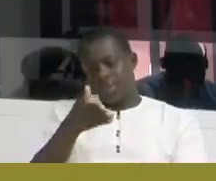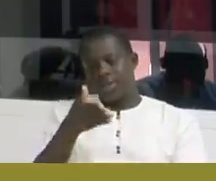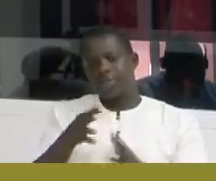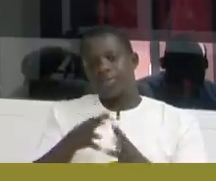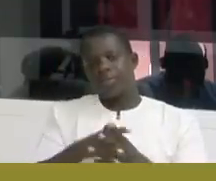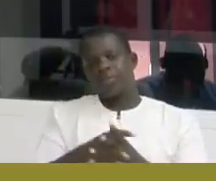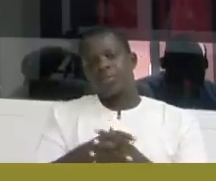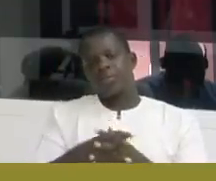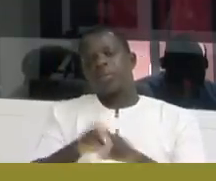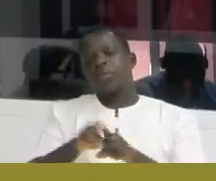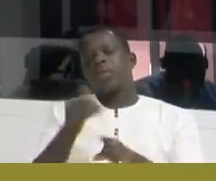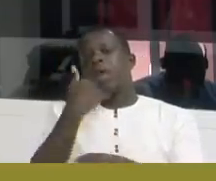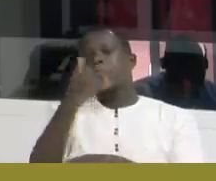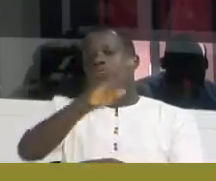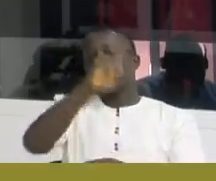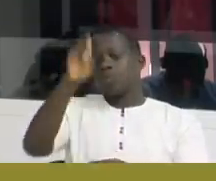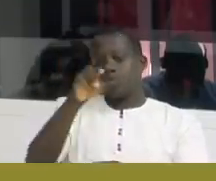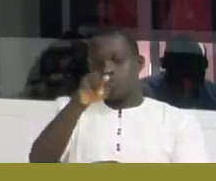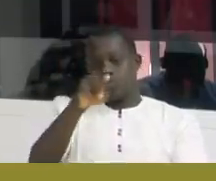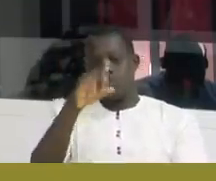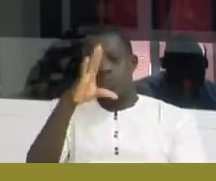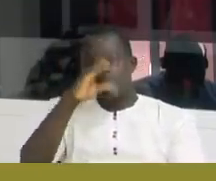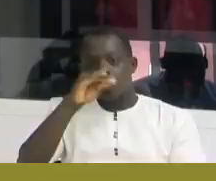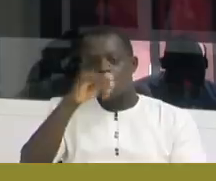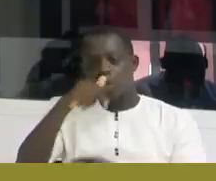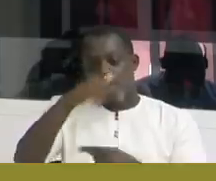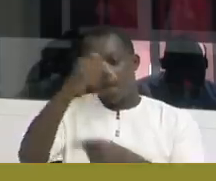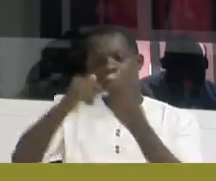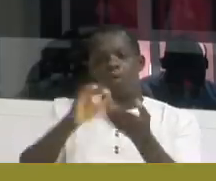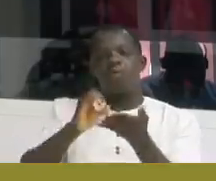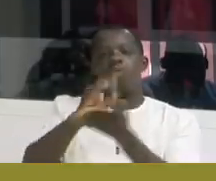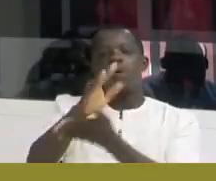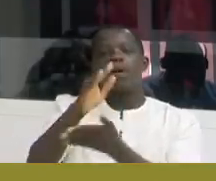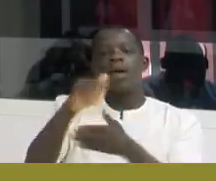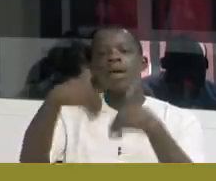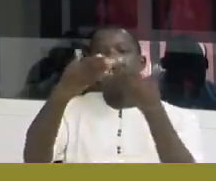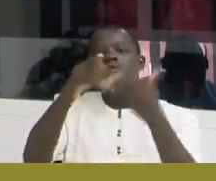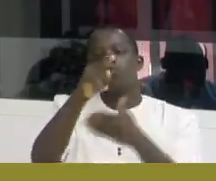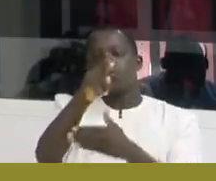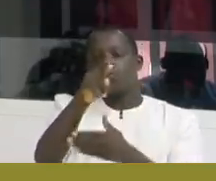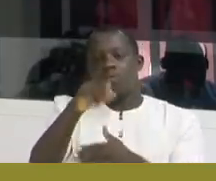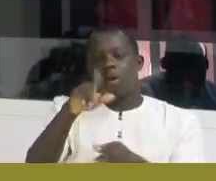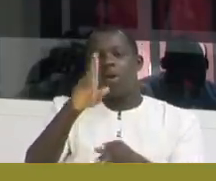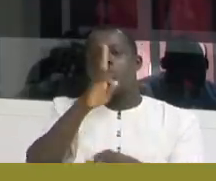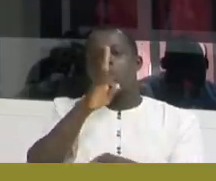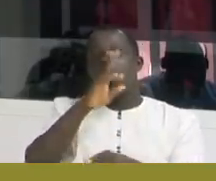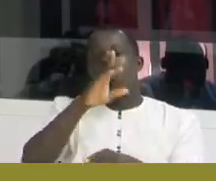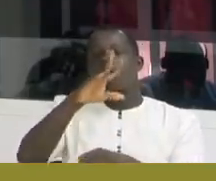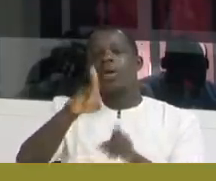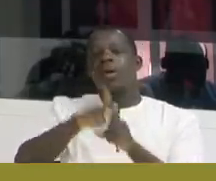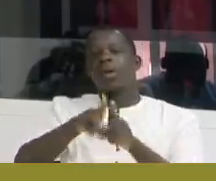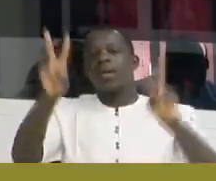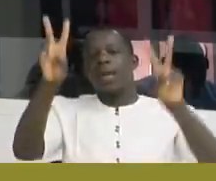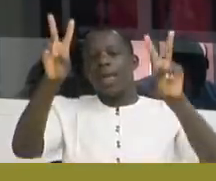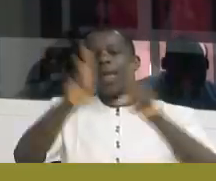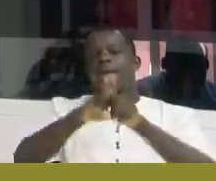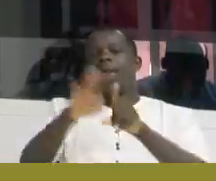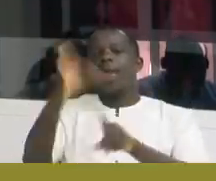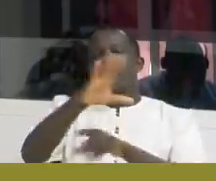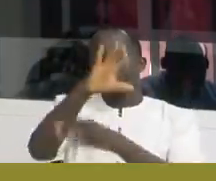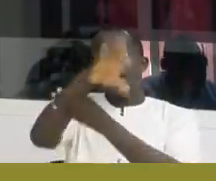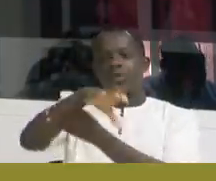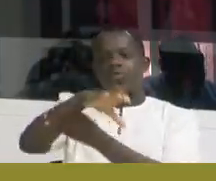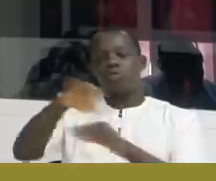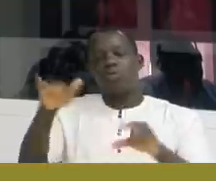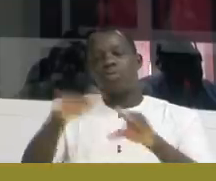He was asked, you are talking about orders that were given to you by Jami, that if any council member came